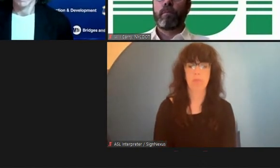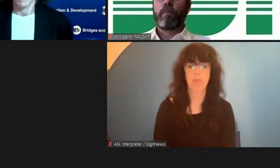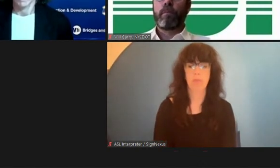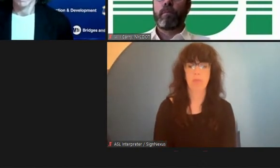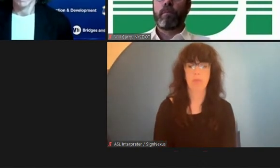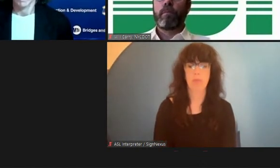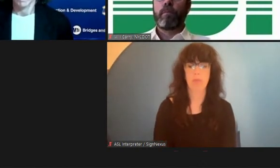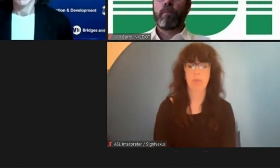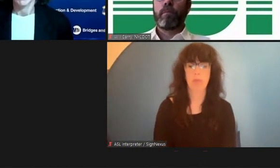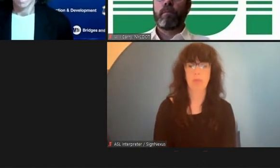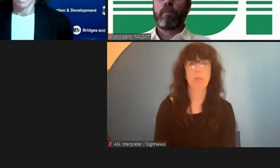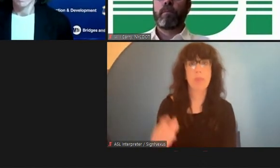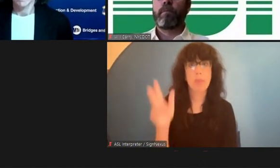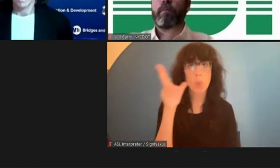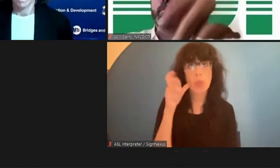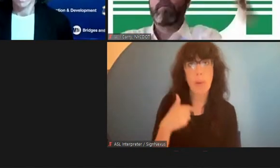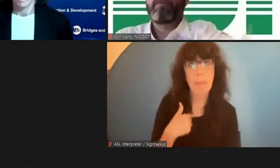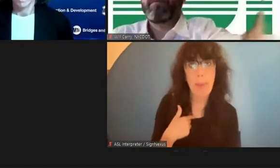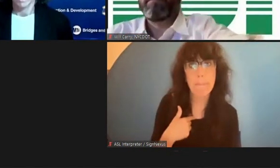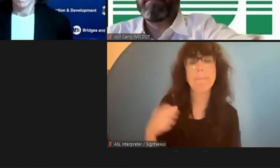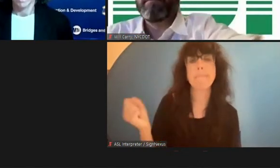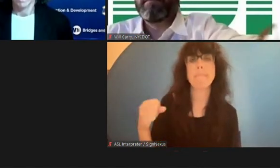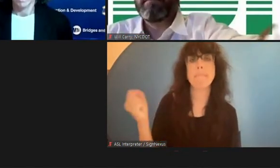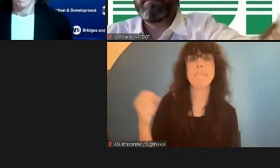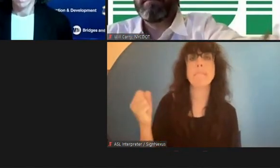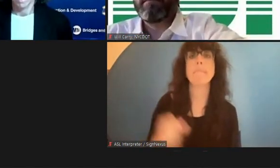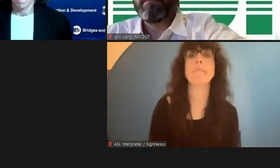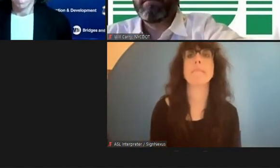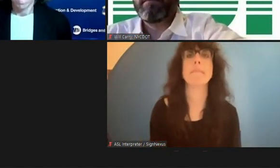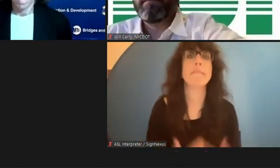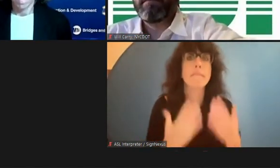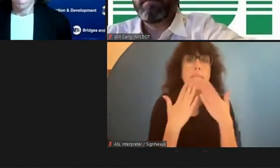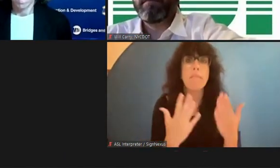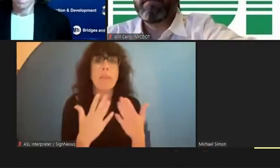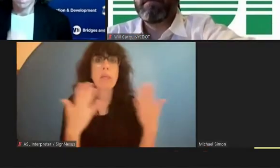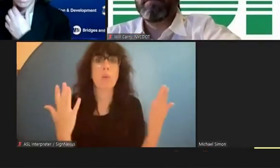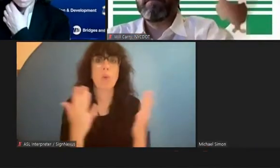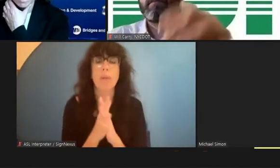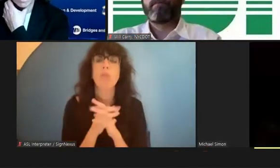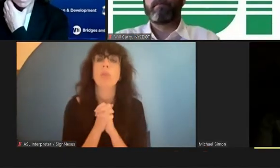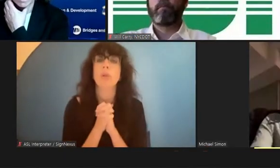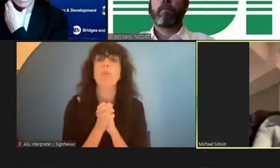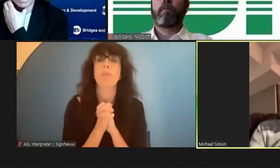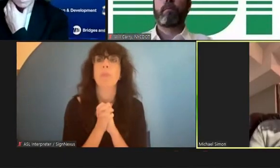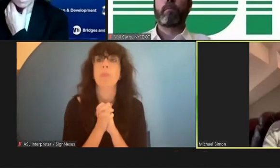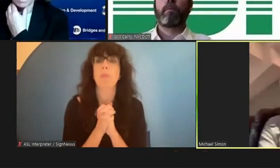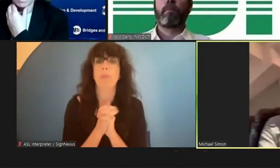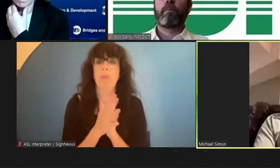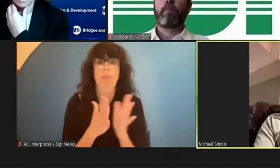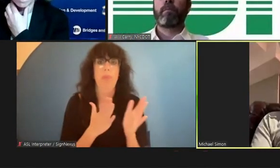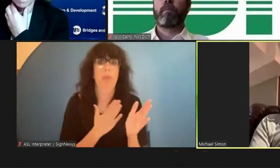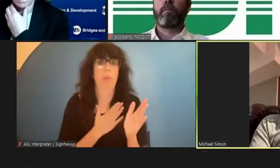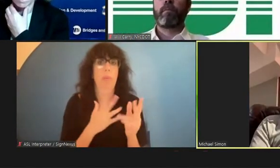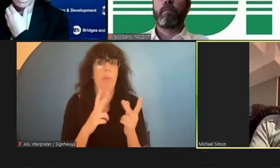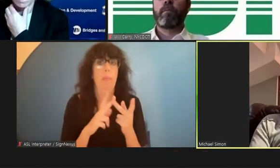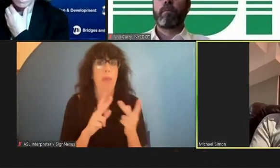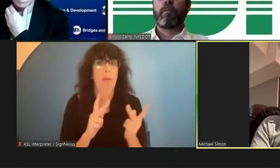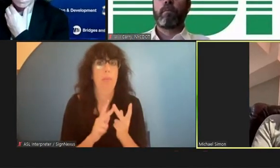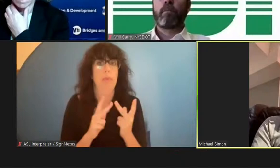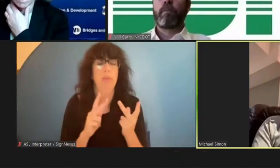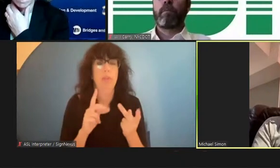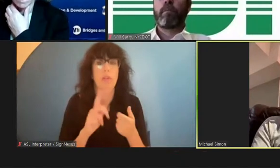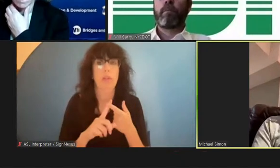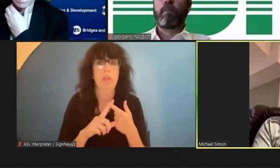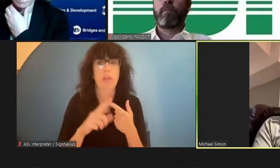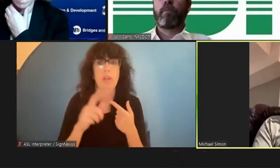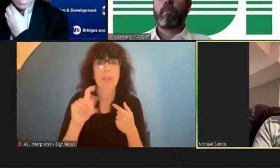can you hear me yes we can thank you very much my position is that medallion taxis should not